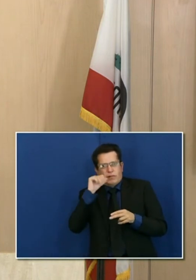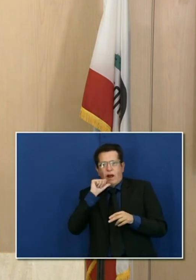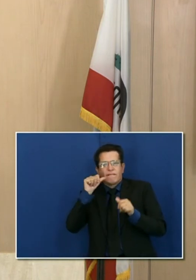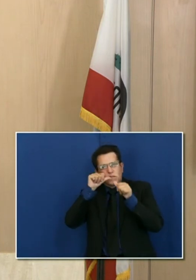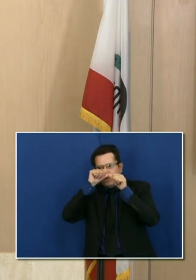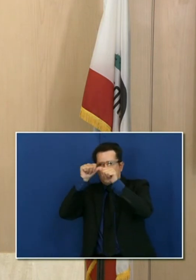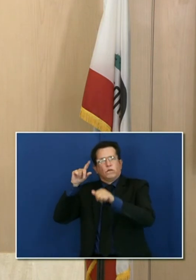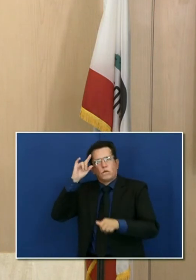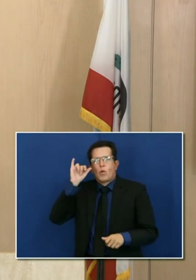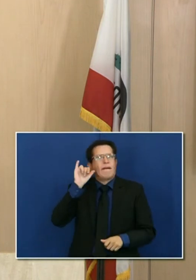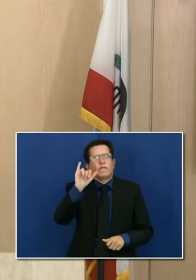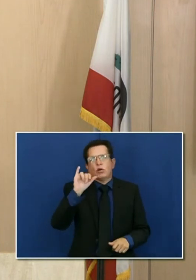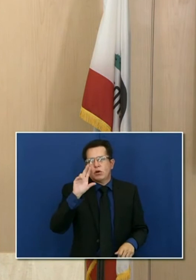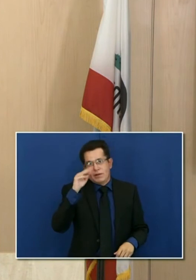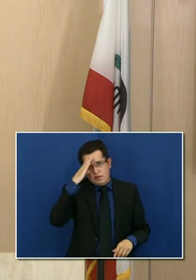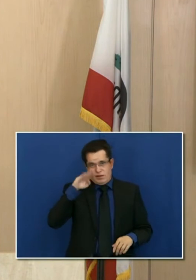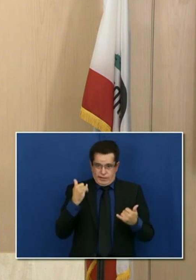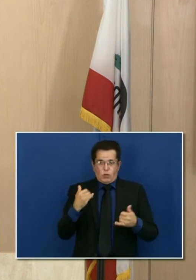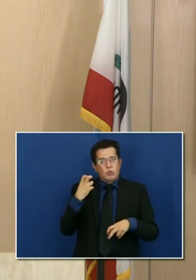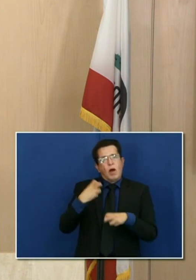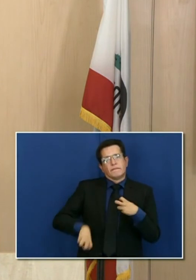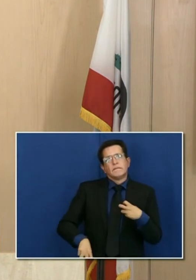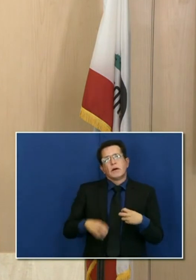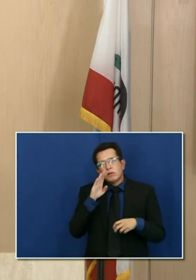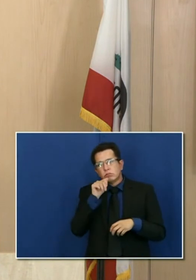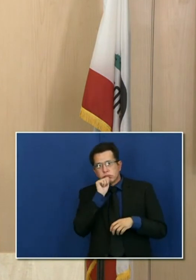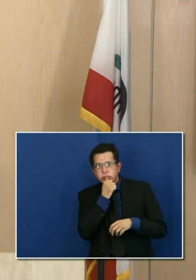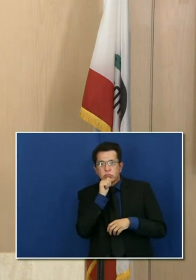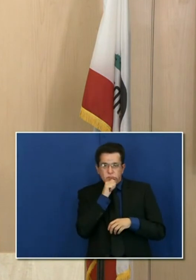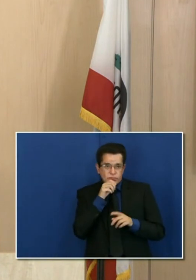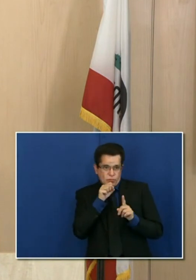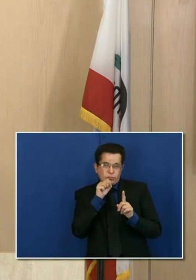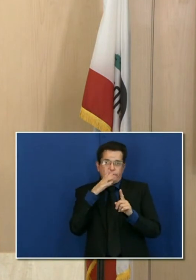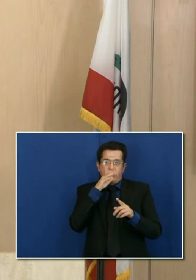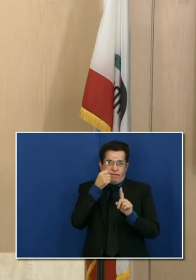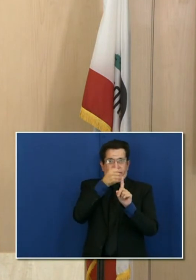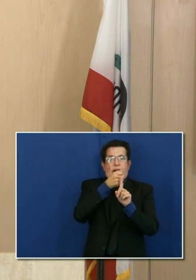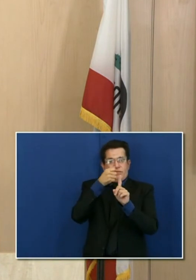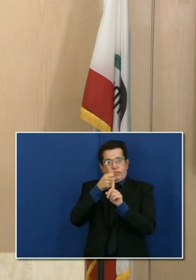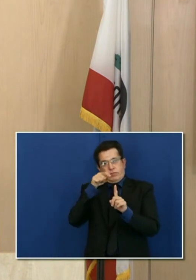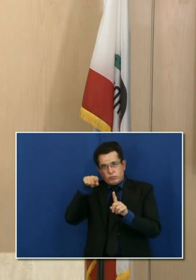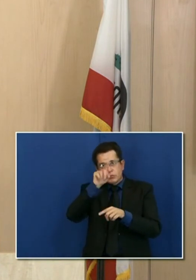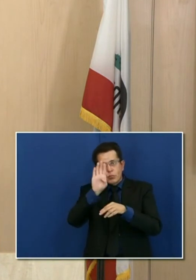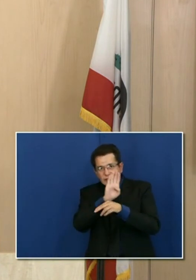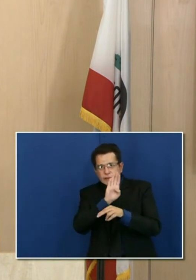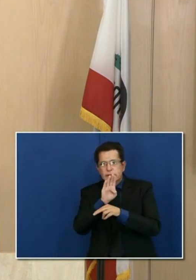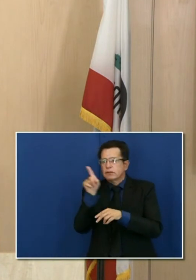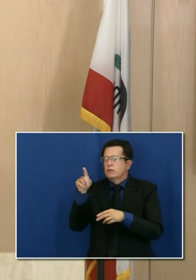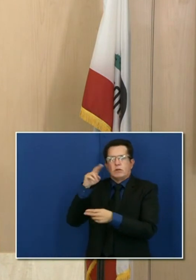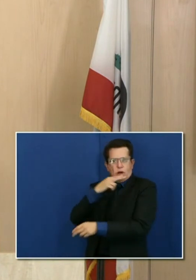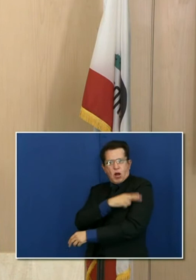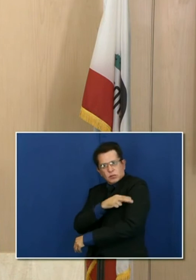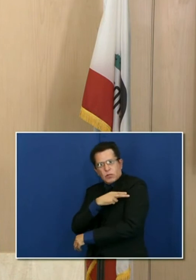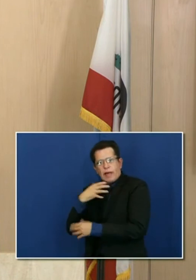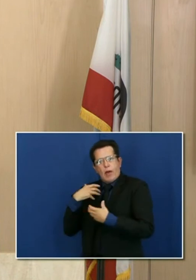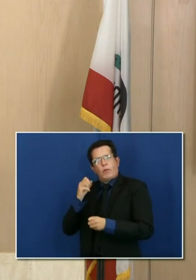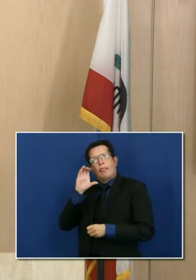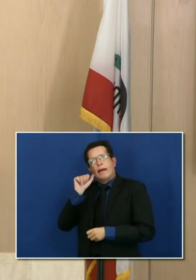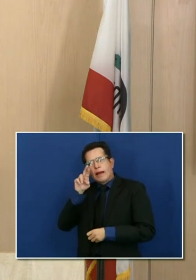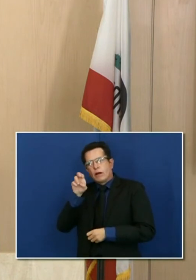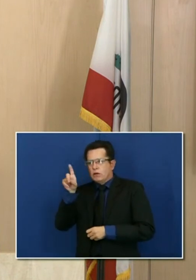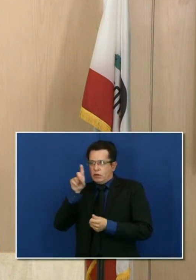It is difficult. It is straining. It is having impacts on businesses, on healthcare workers, on teachers,